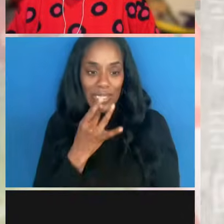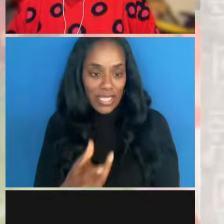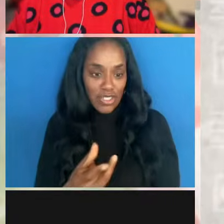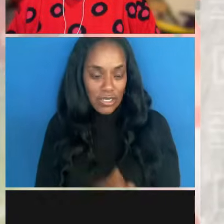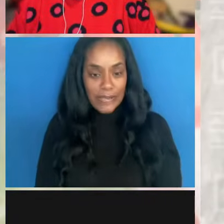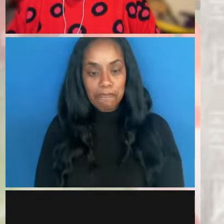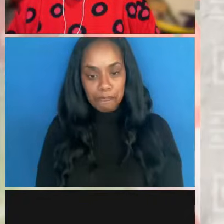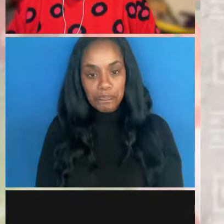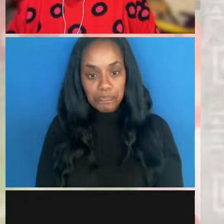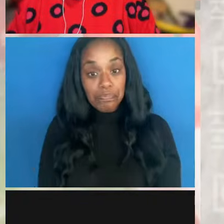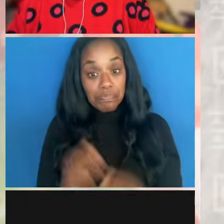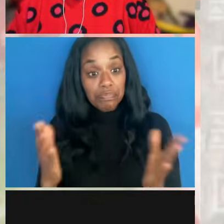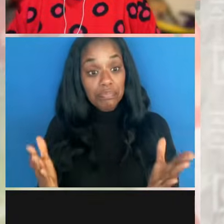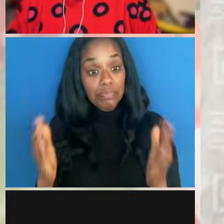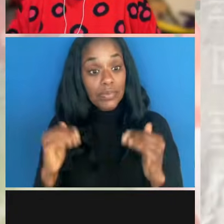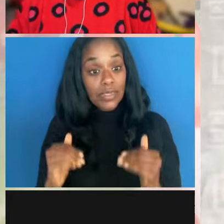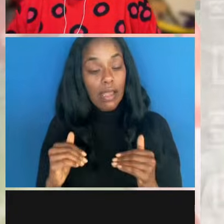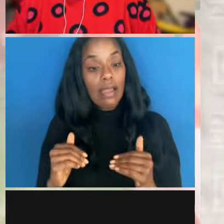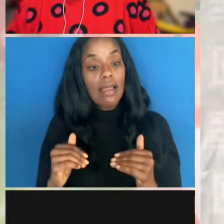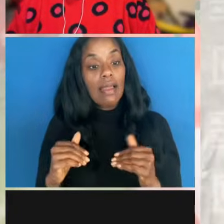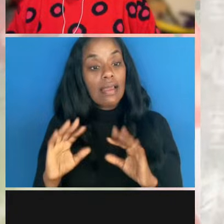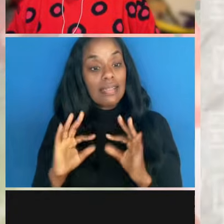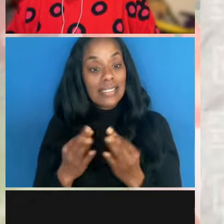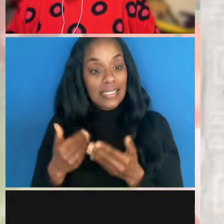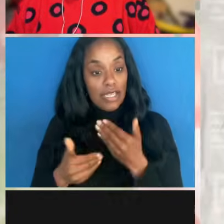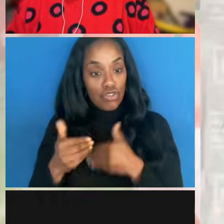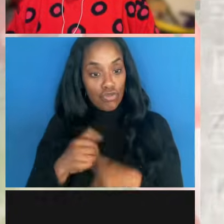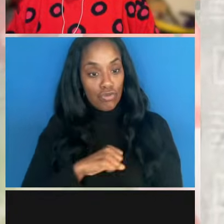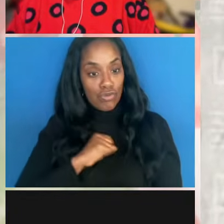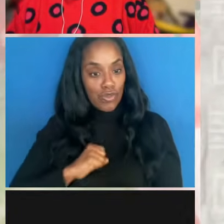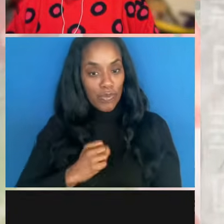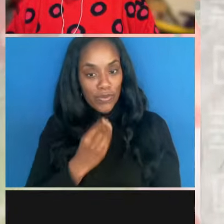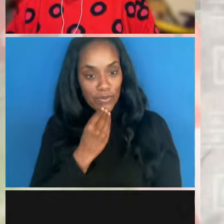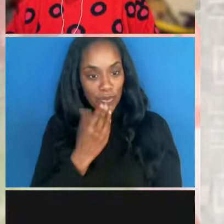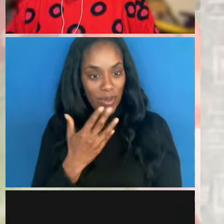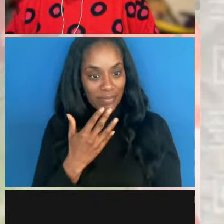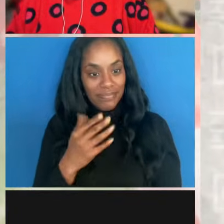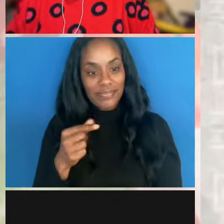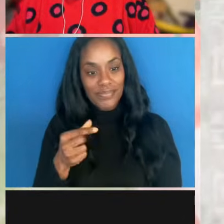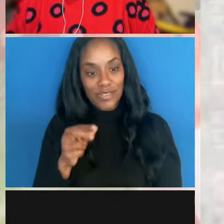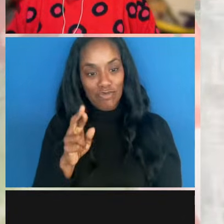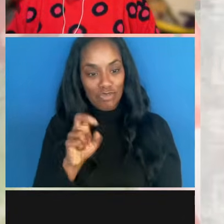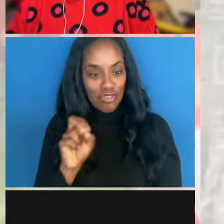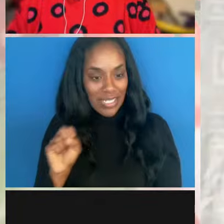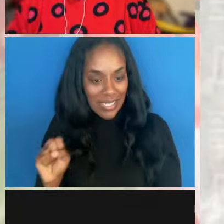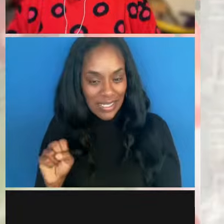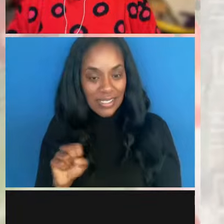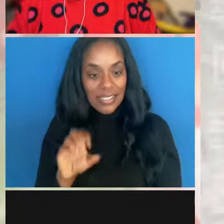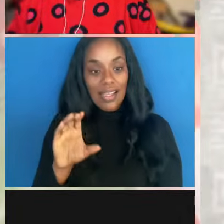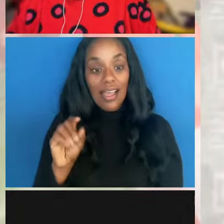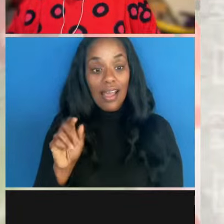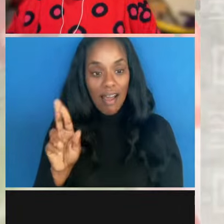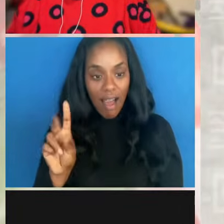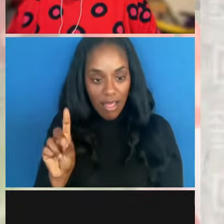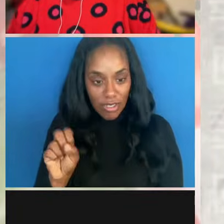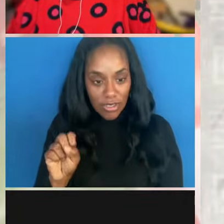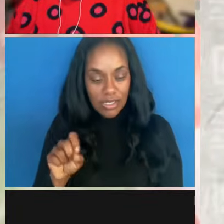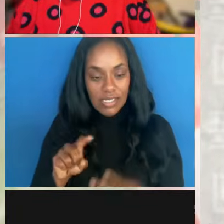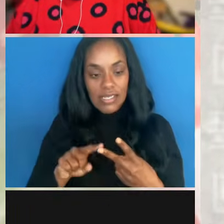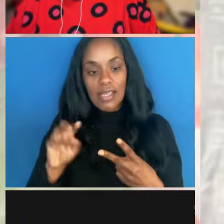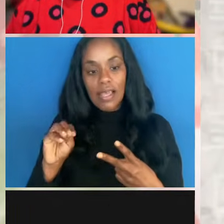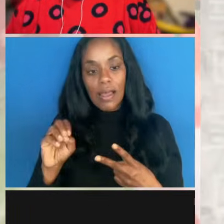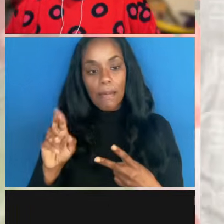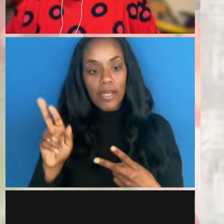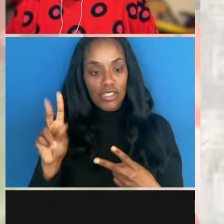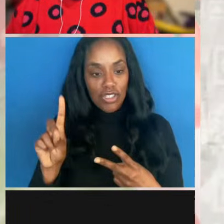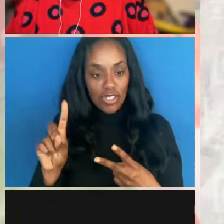All right, so our next ancestral superfood is greens. So collards, mustards, and turnips. Greens